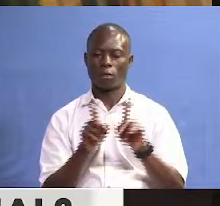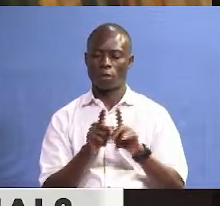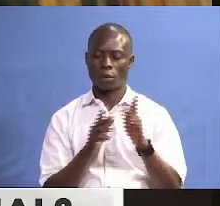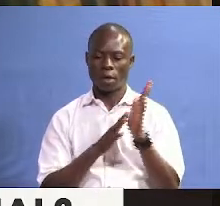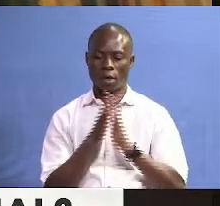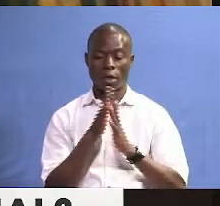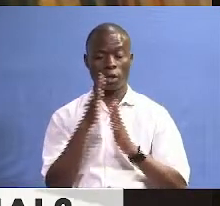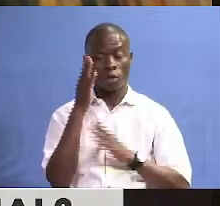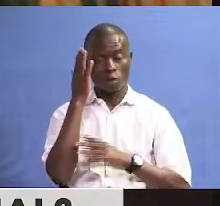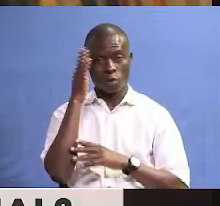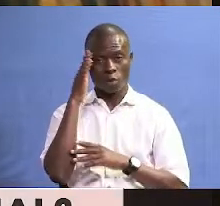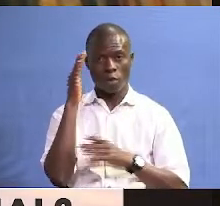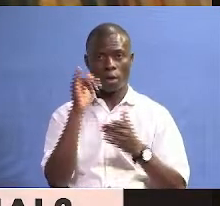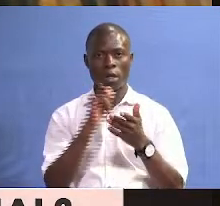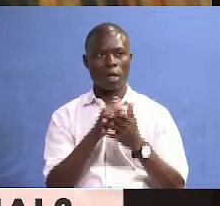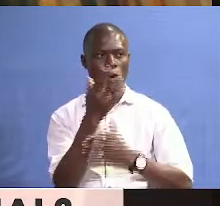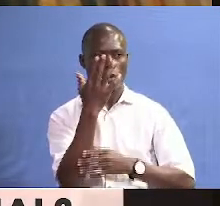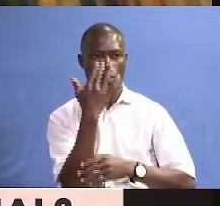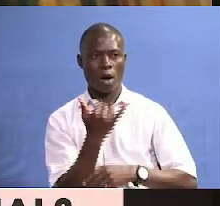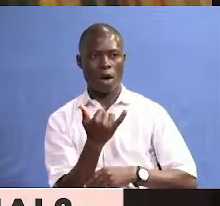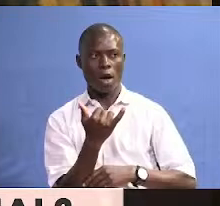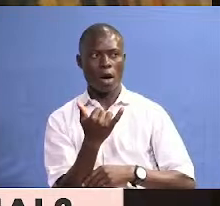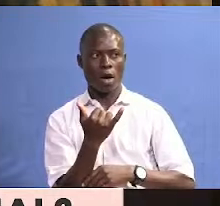interesting to note that while